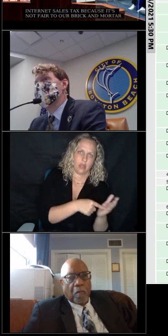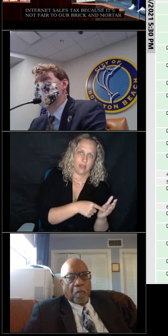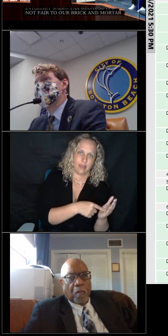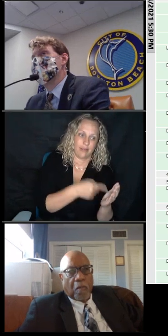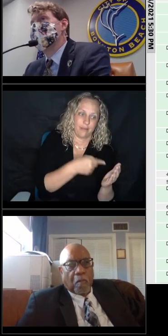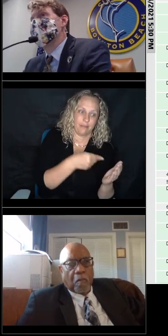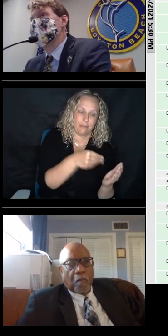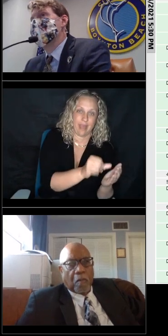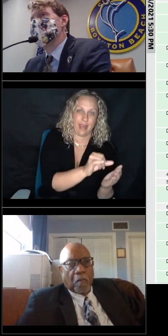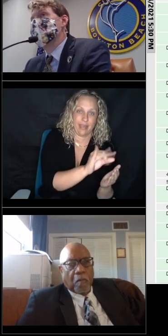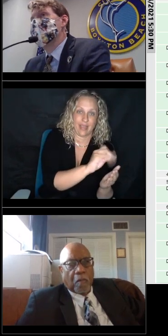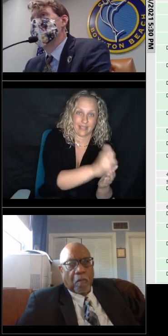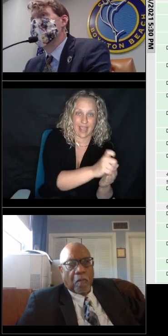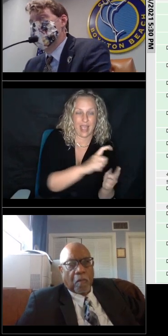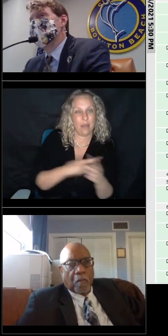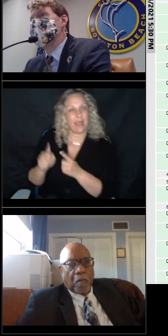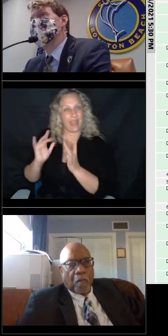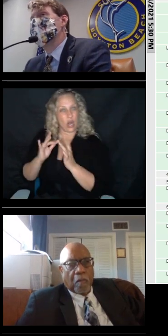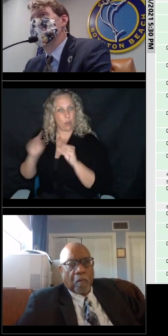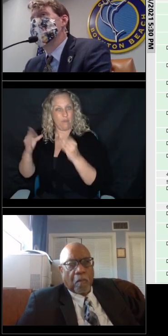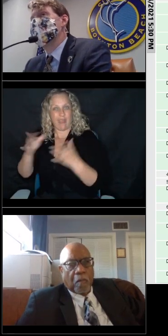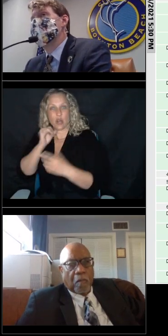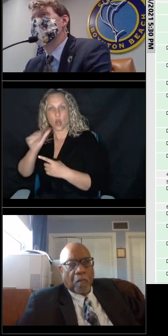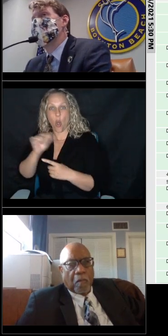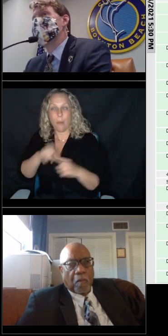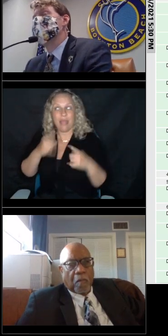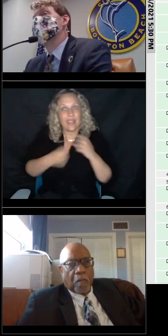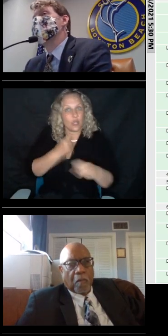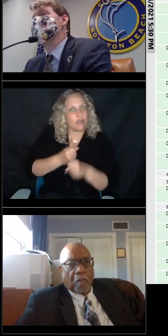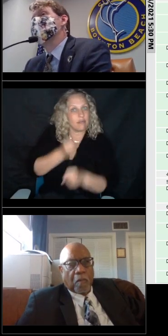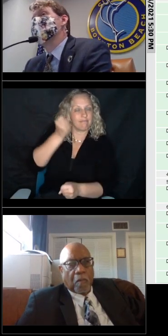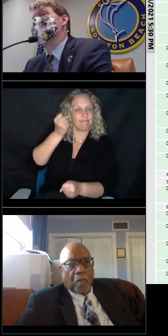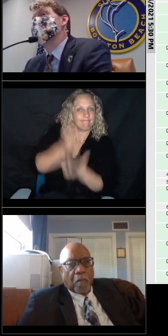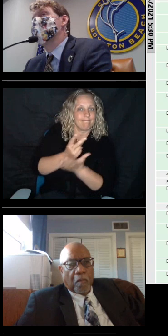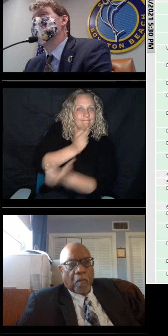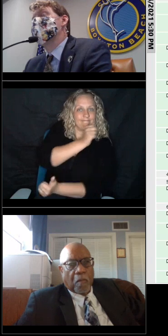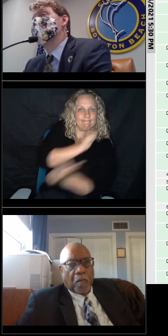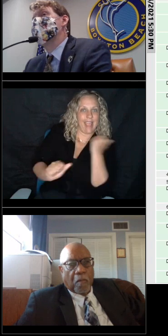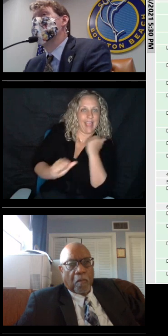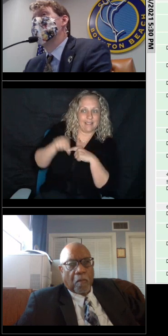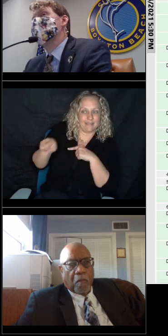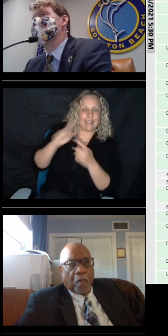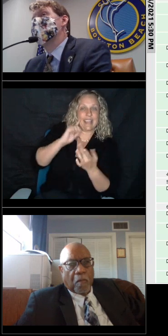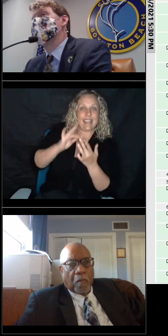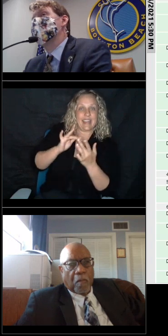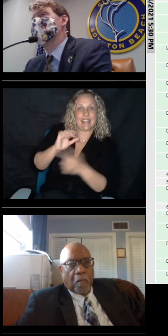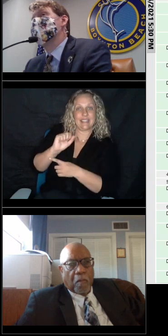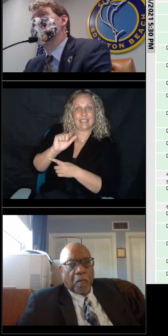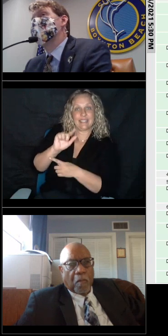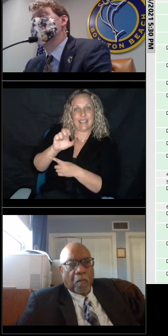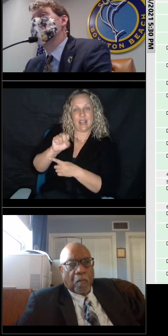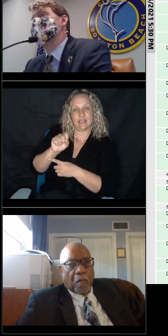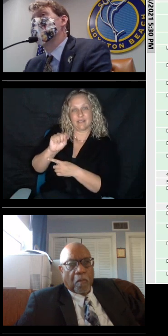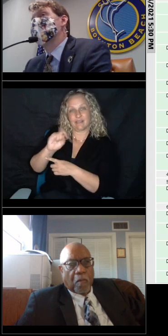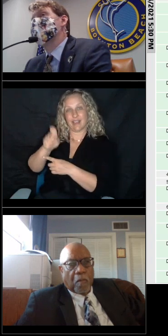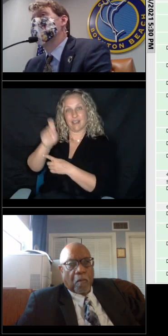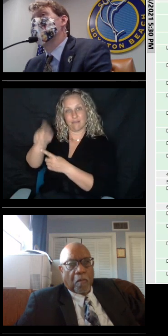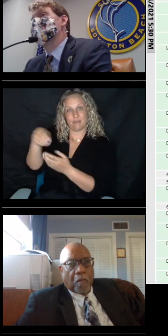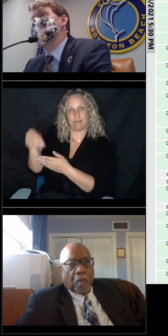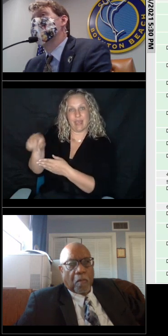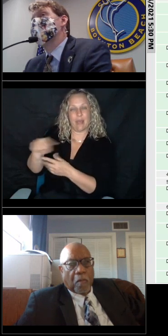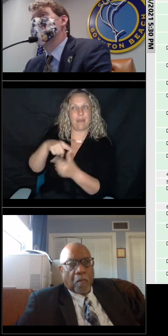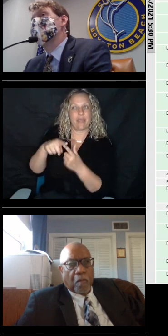providers don't. So this year, happily, we passed the internet sales tax, which we were all really excited about. But